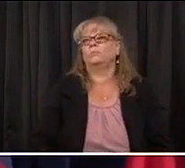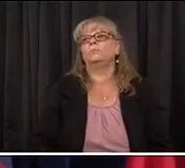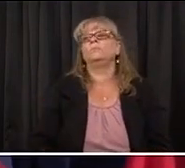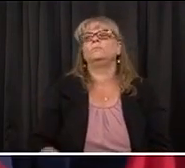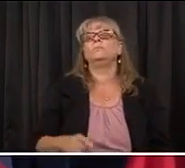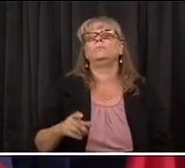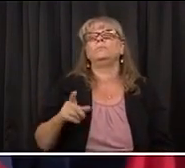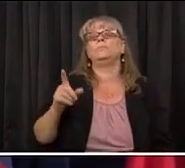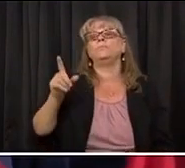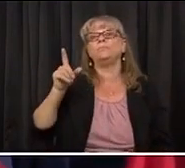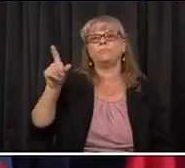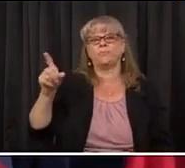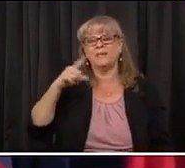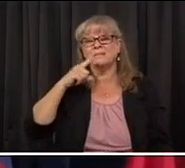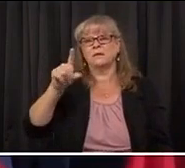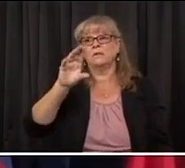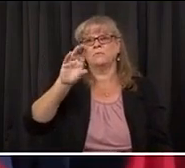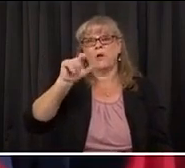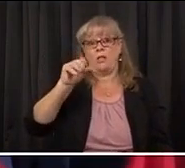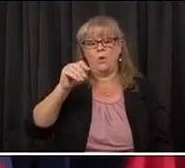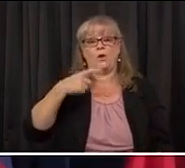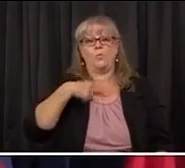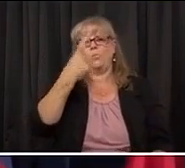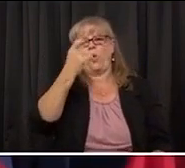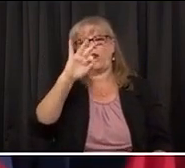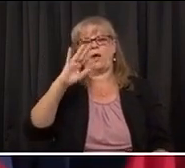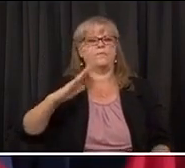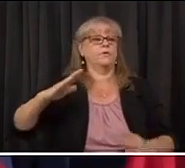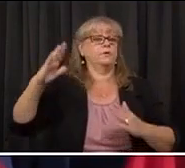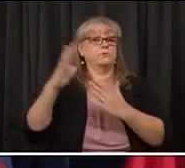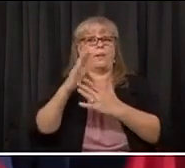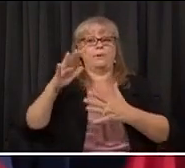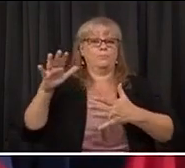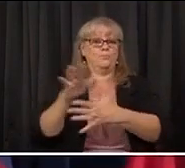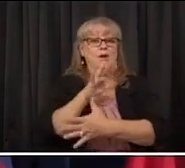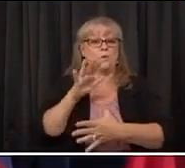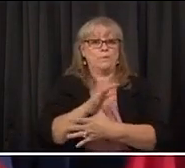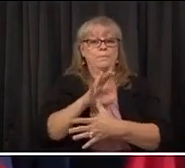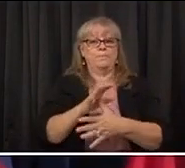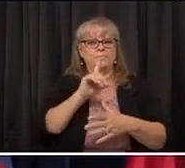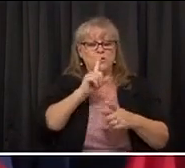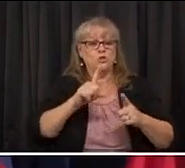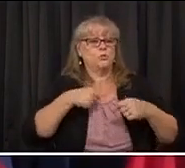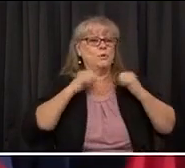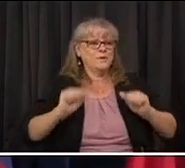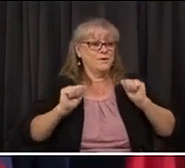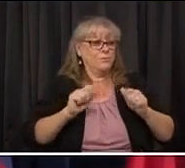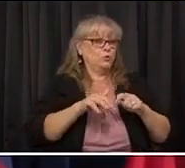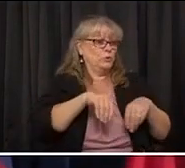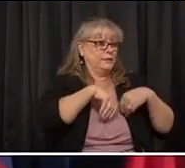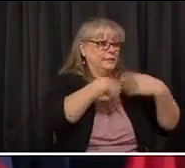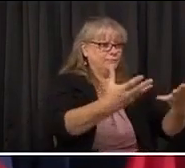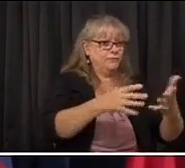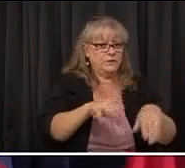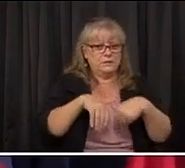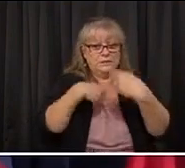that they will be meeting our needs before they talk about opportunities to supply these tests elsewhere in the country or the world. When we detect